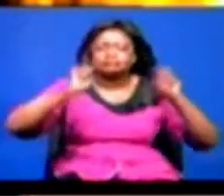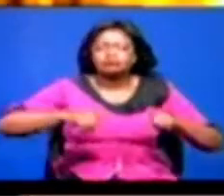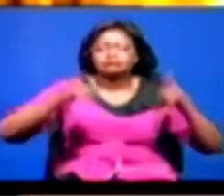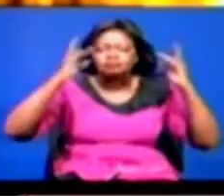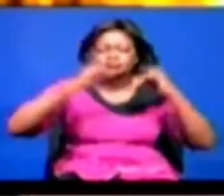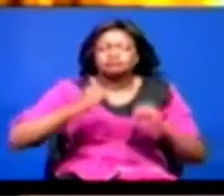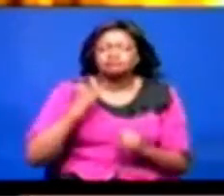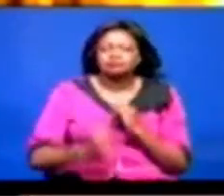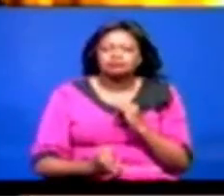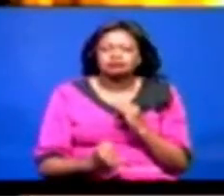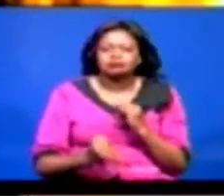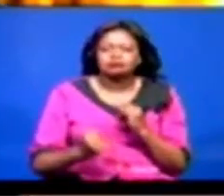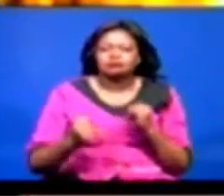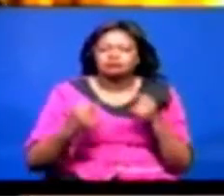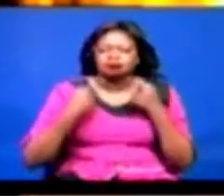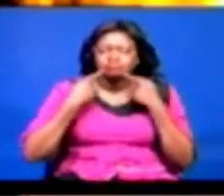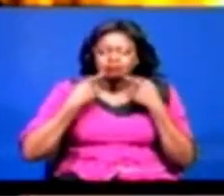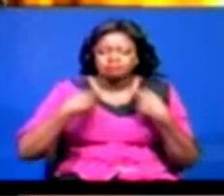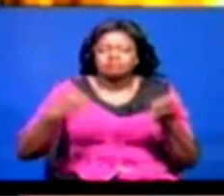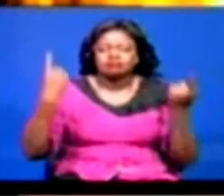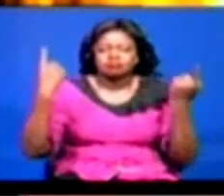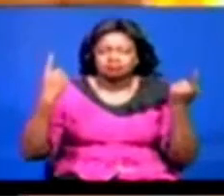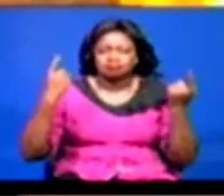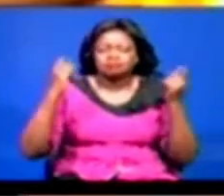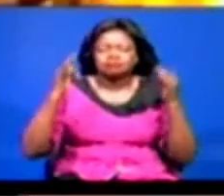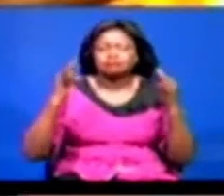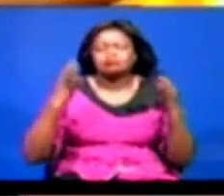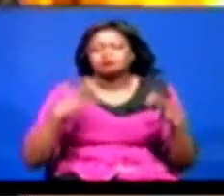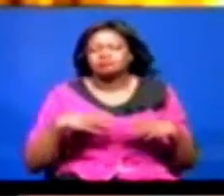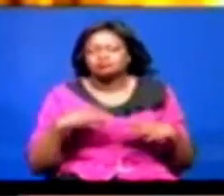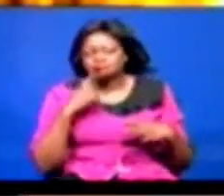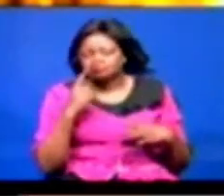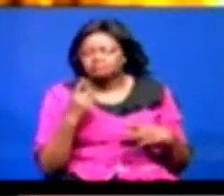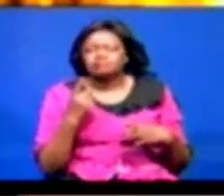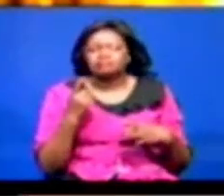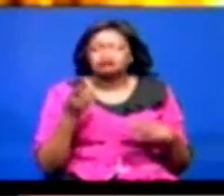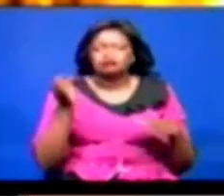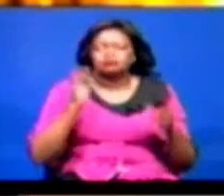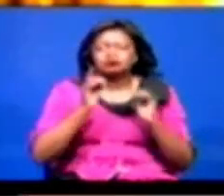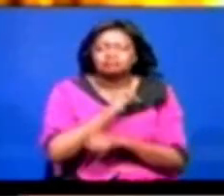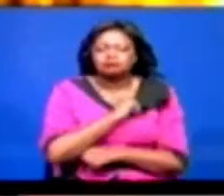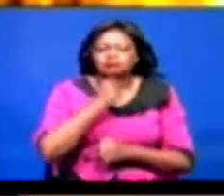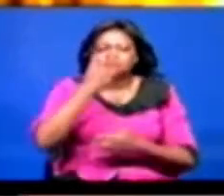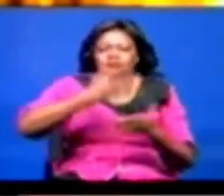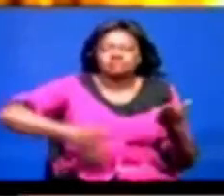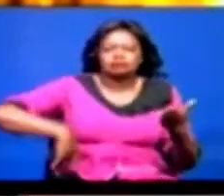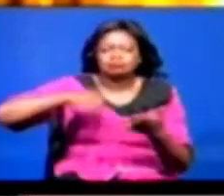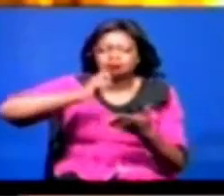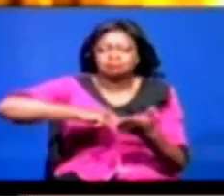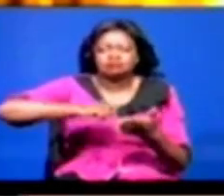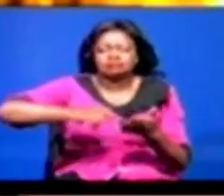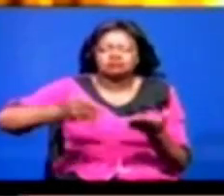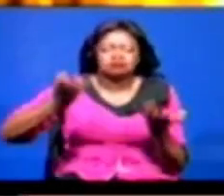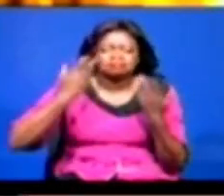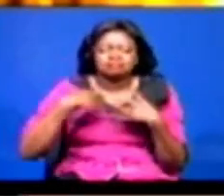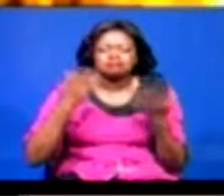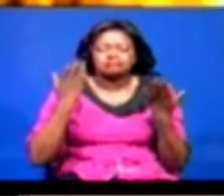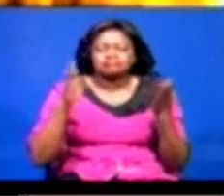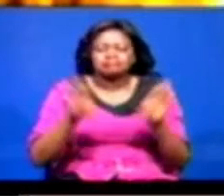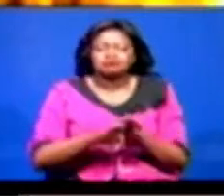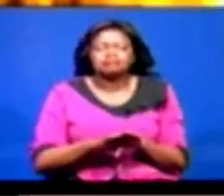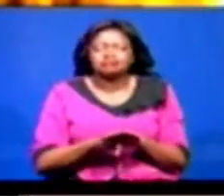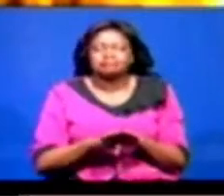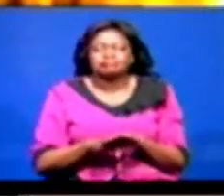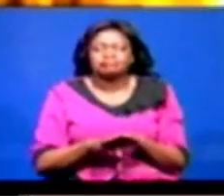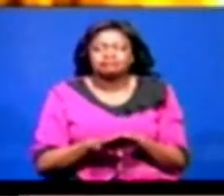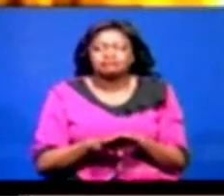make a declaration whether there is somebody who has been validly elected. Fill the forms, and that is the end. That is the end of the exercise.